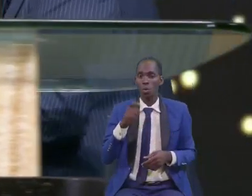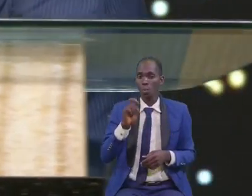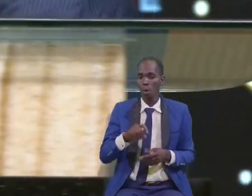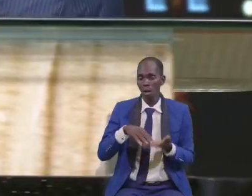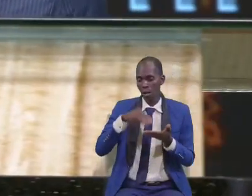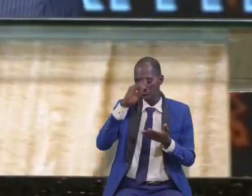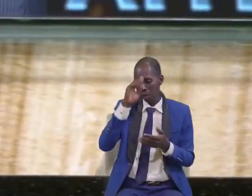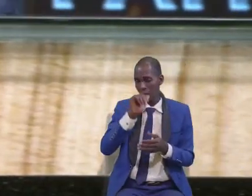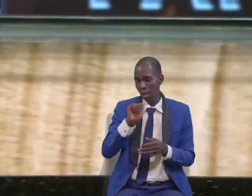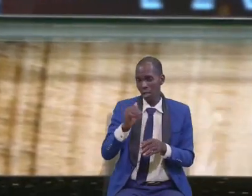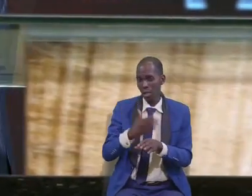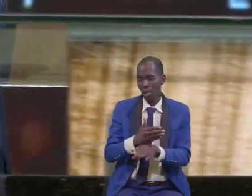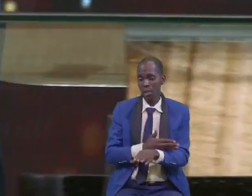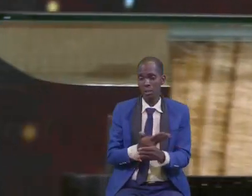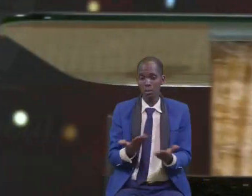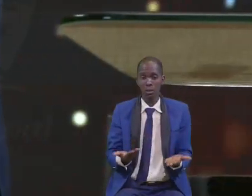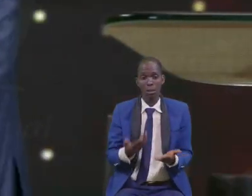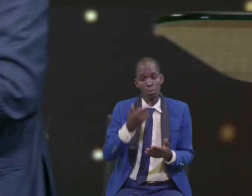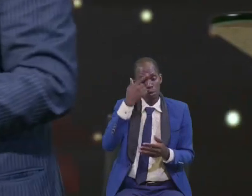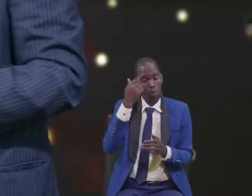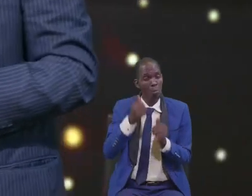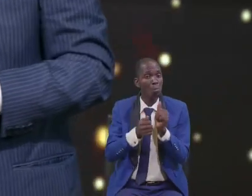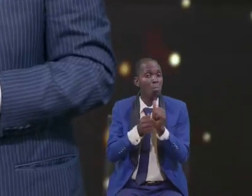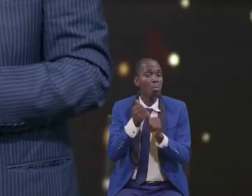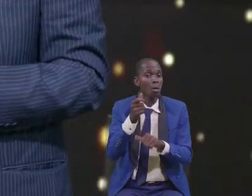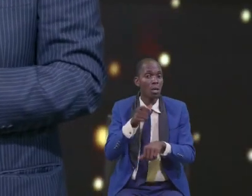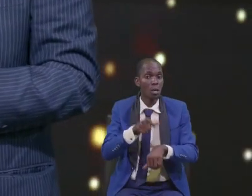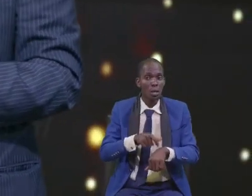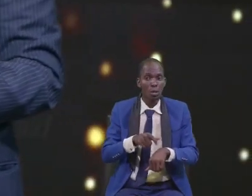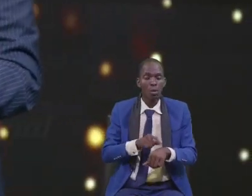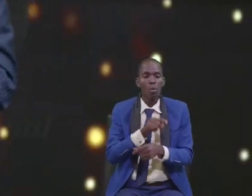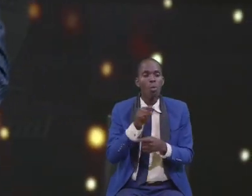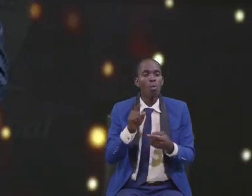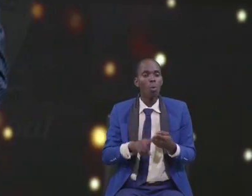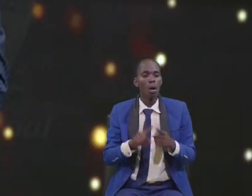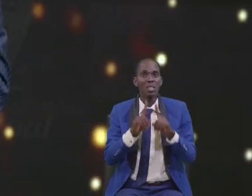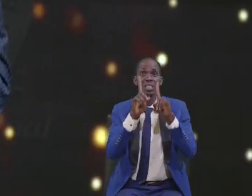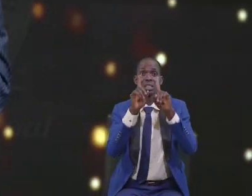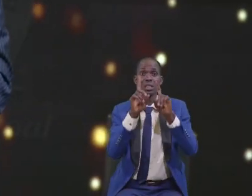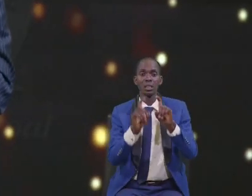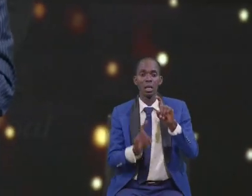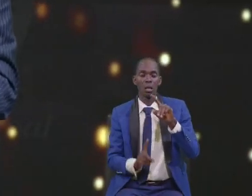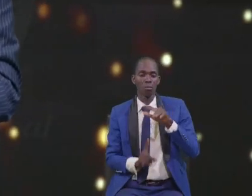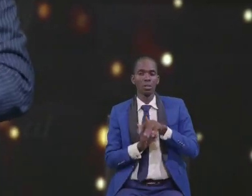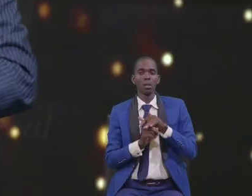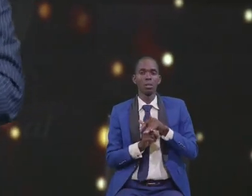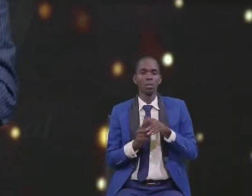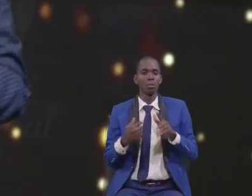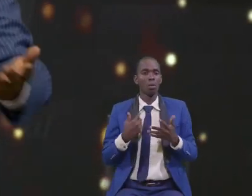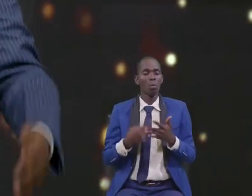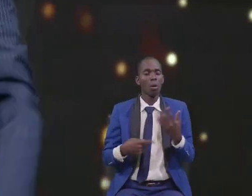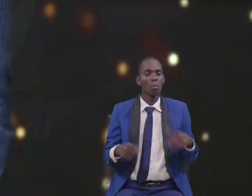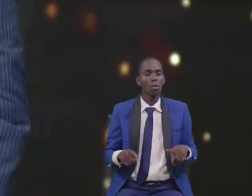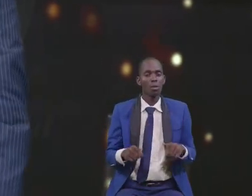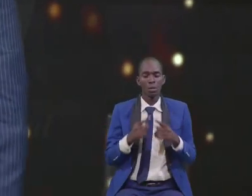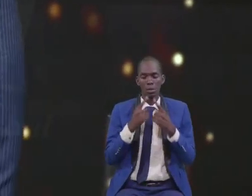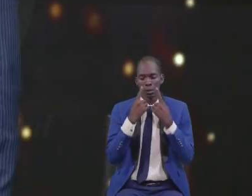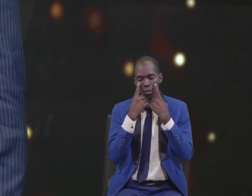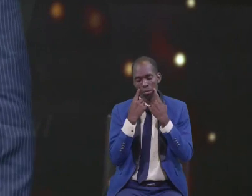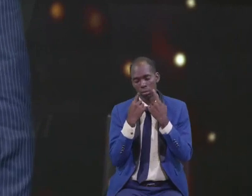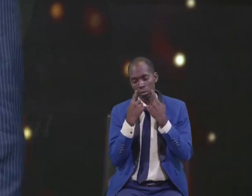lesson there, because most of the time when trials come, we cry. When